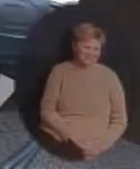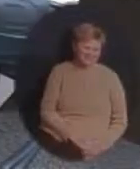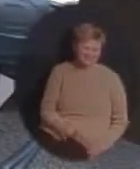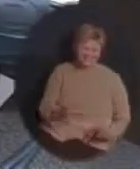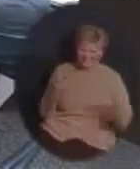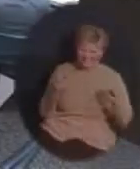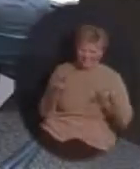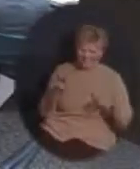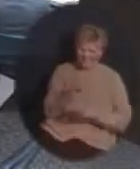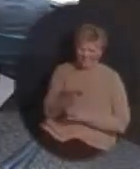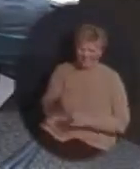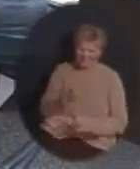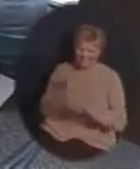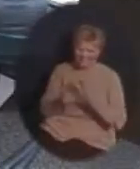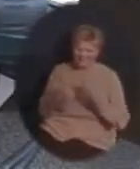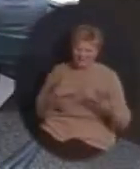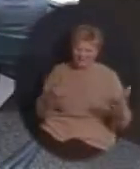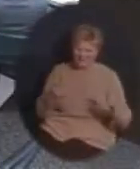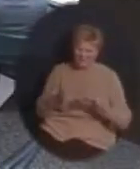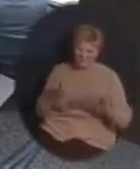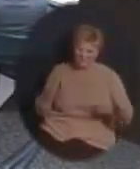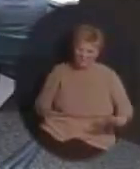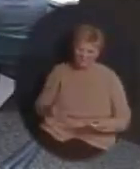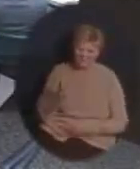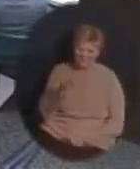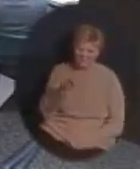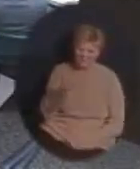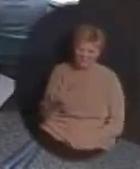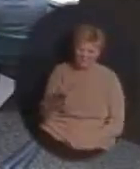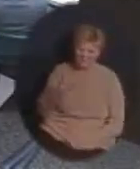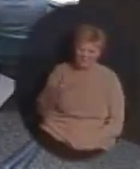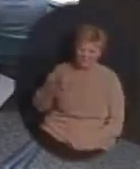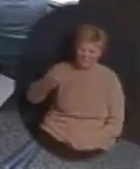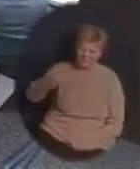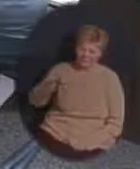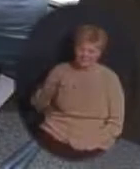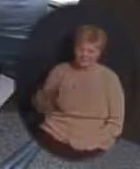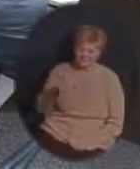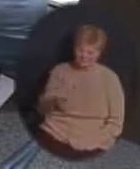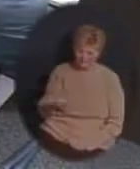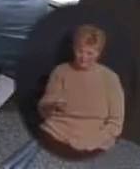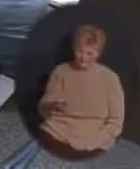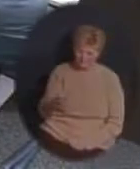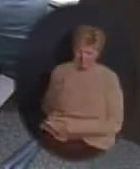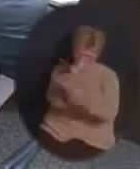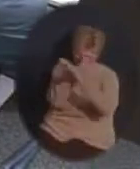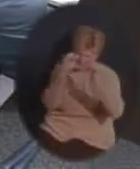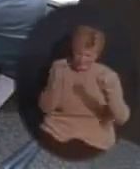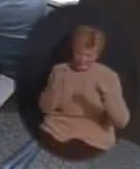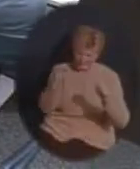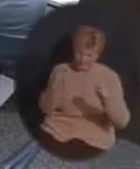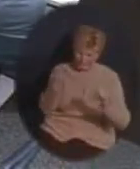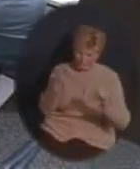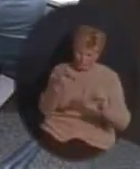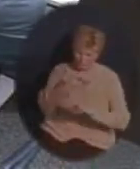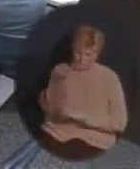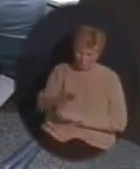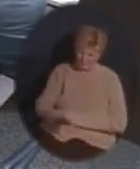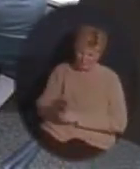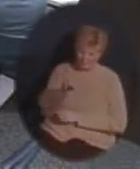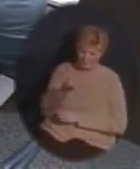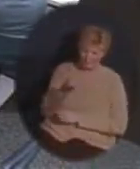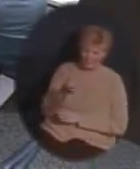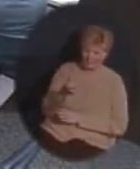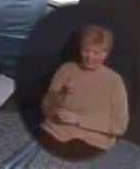Okay, and finally, I would like to introduce Mr. Larry Spotts, president of the Olathe NEA, who'd like to say a few words about